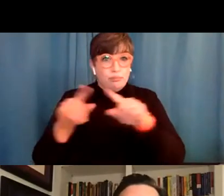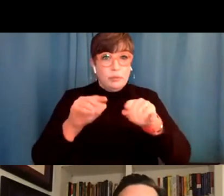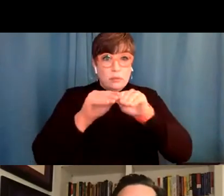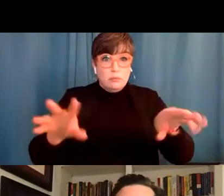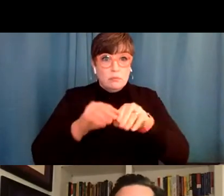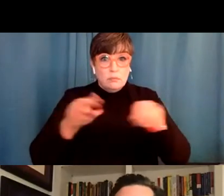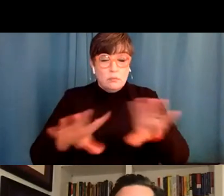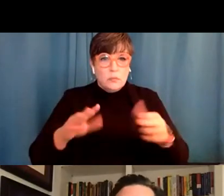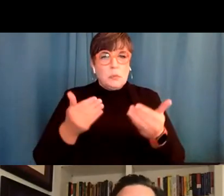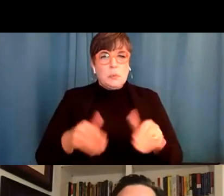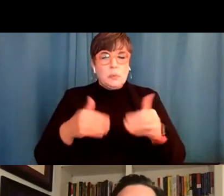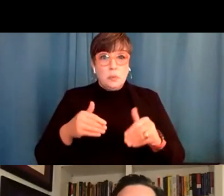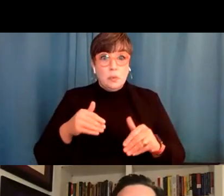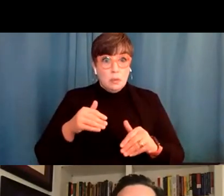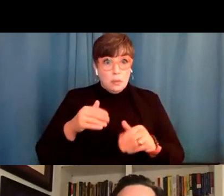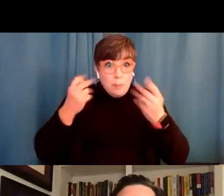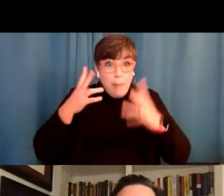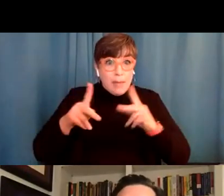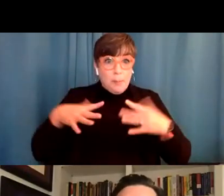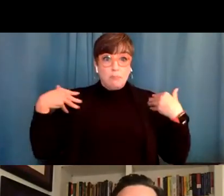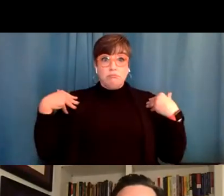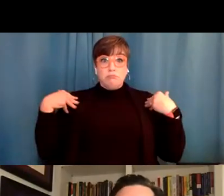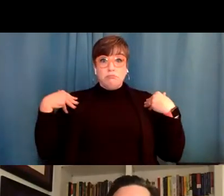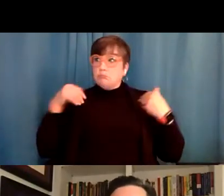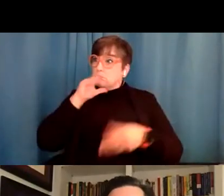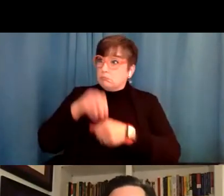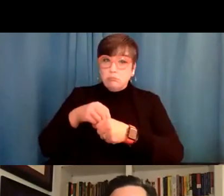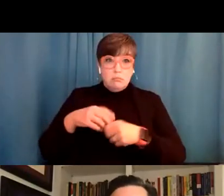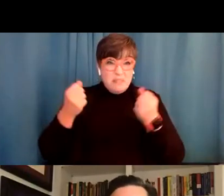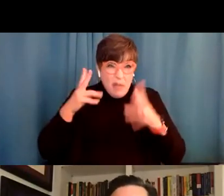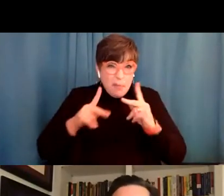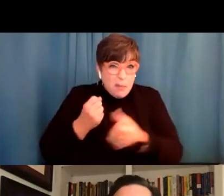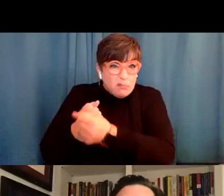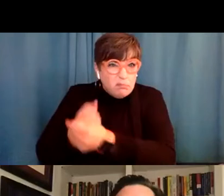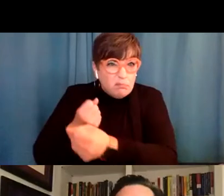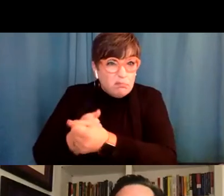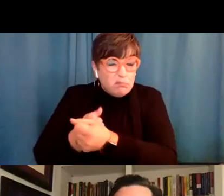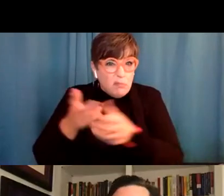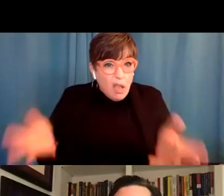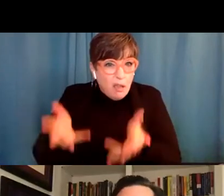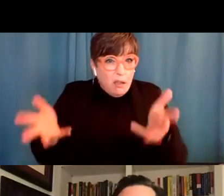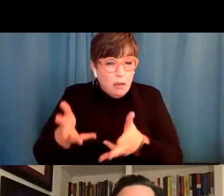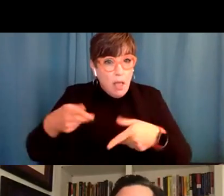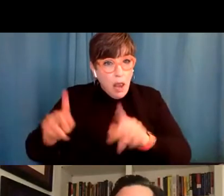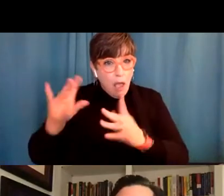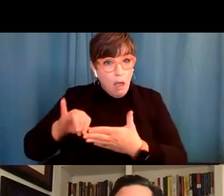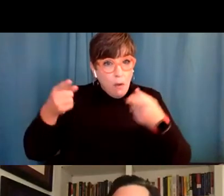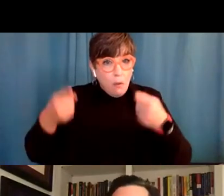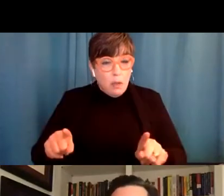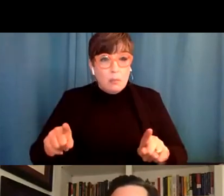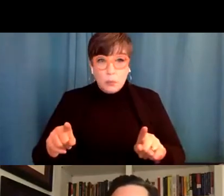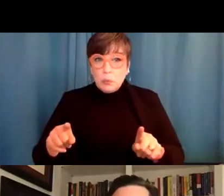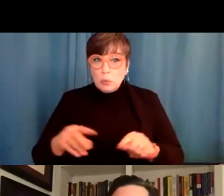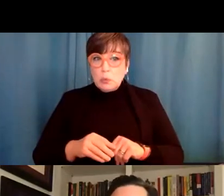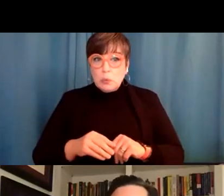immediately stand up against it in some ways to enable it and facilitate it, I think were very